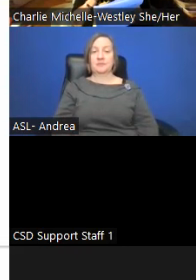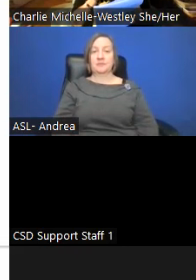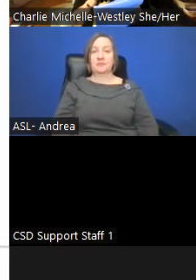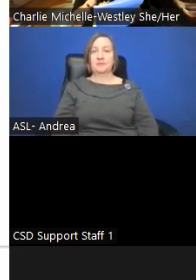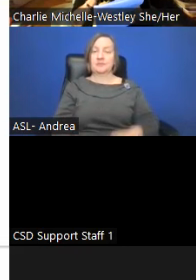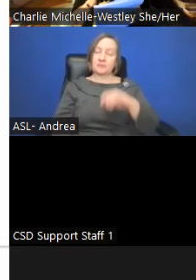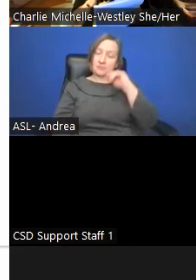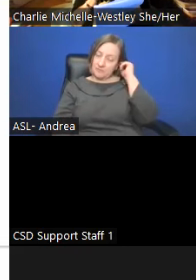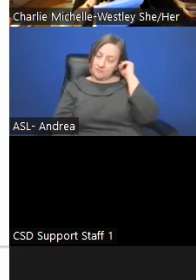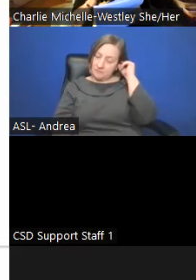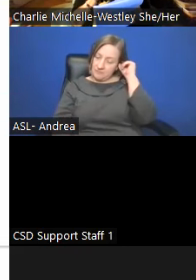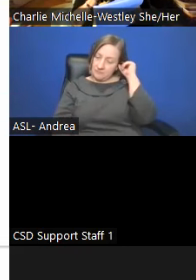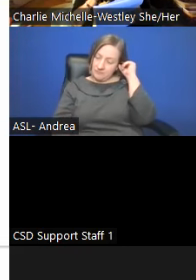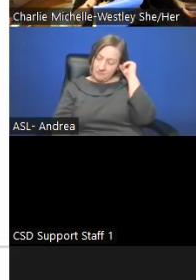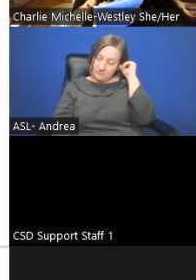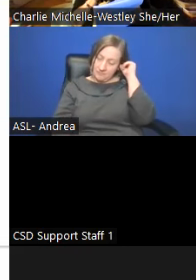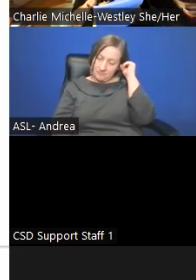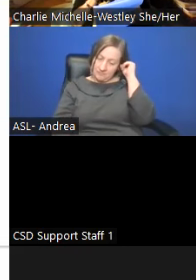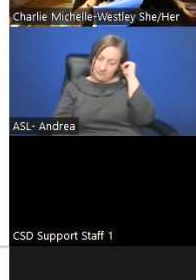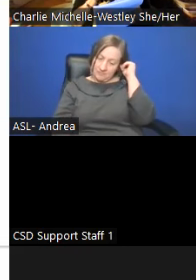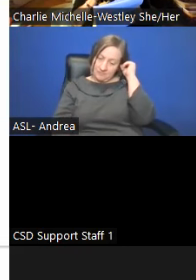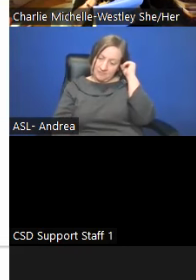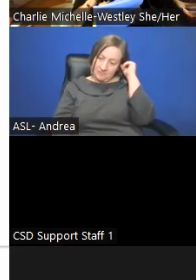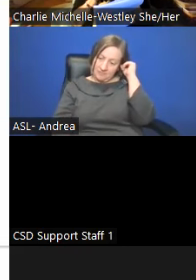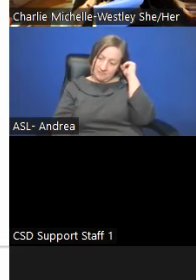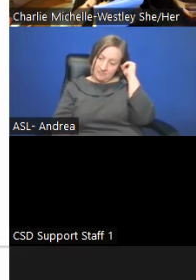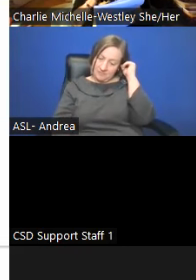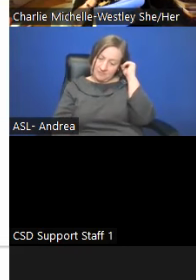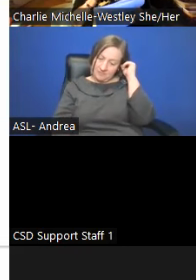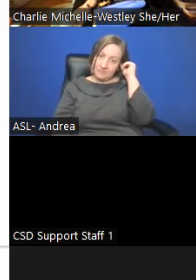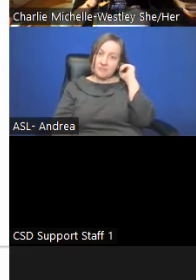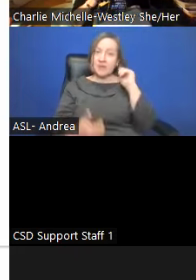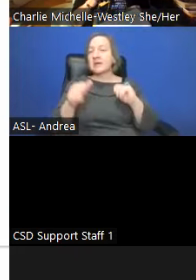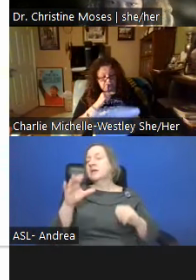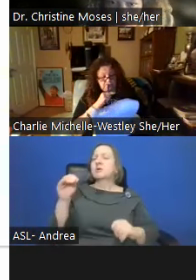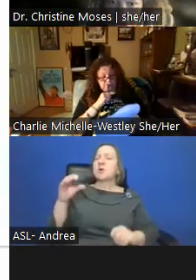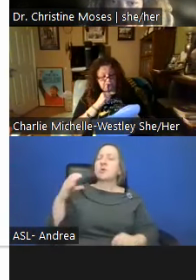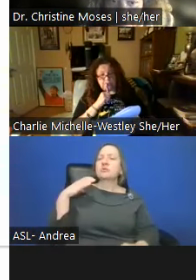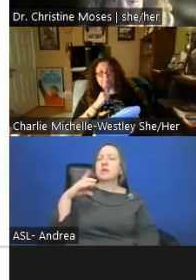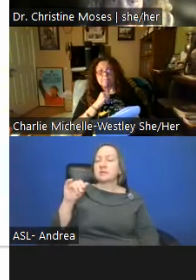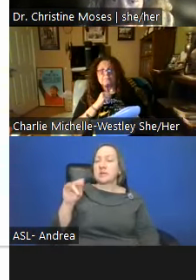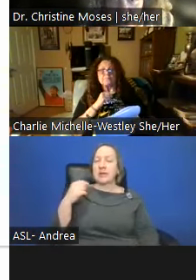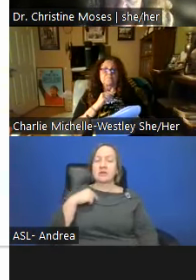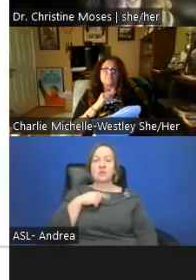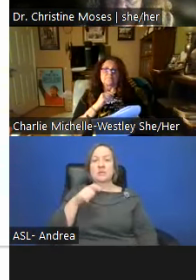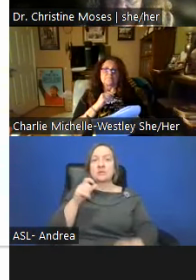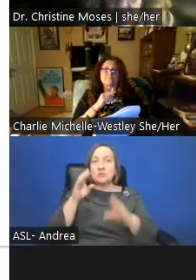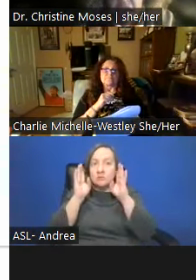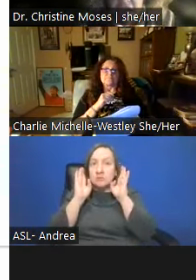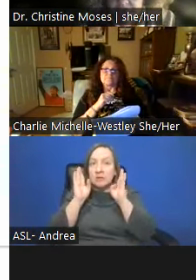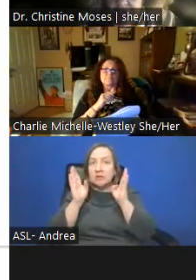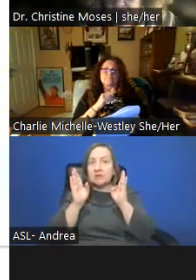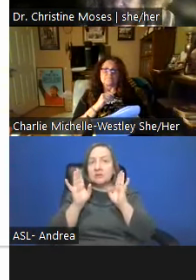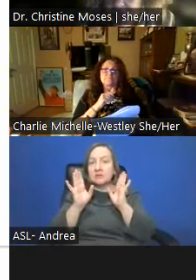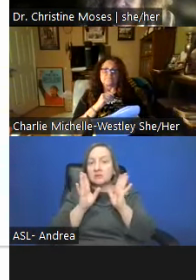Are there any, Co-Chair Dan, do we need to pay attention to,